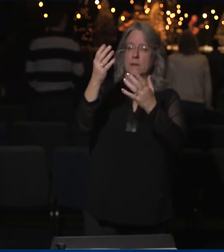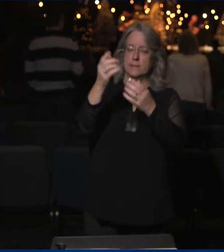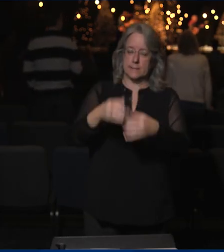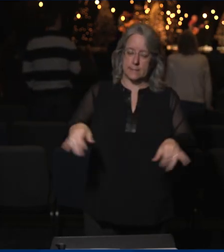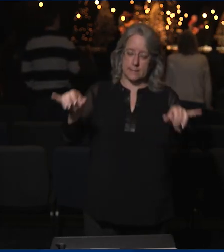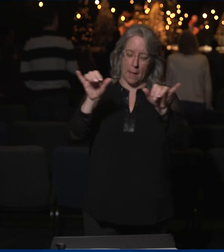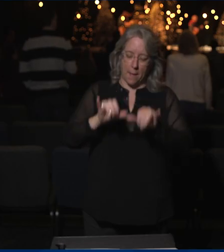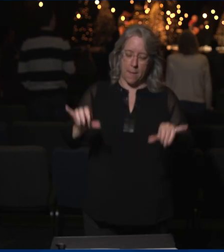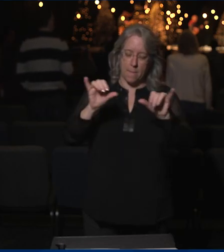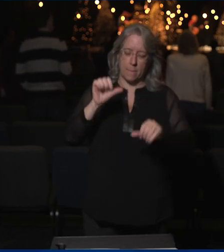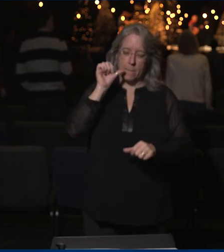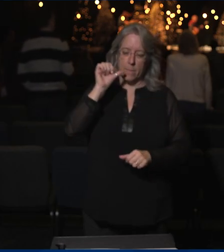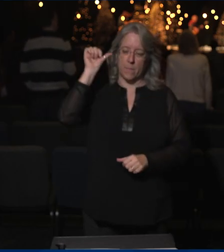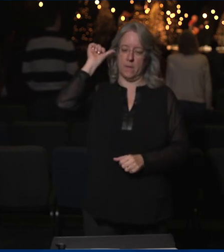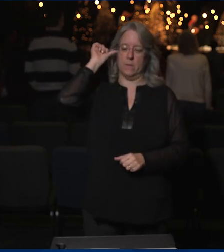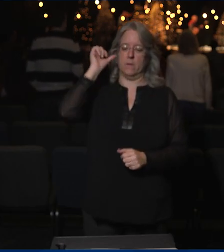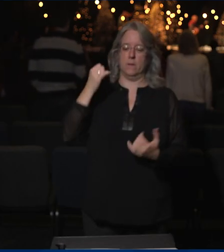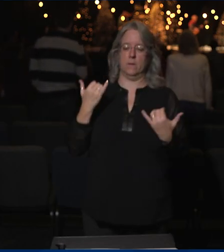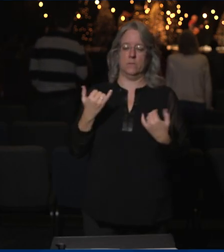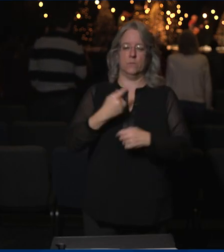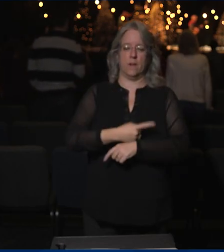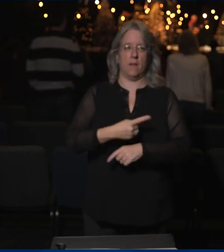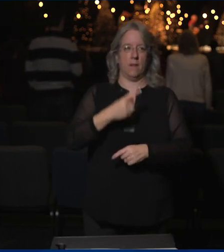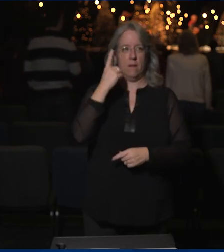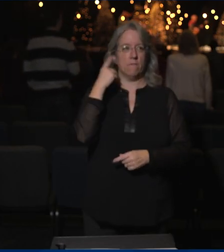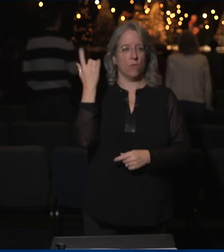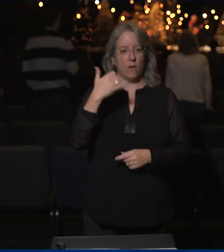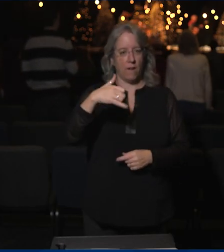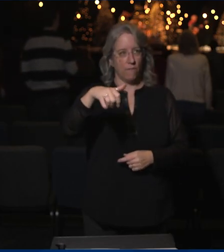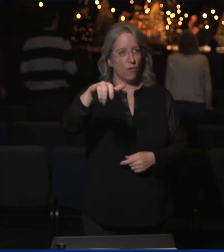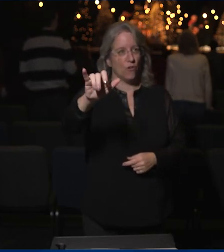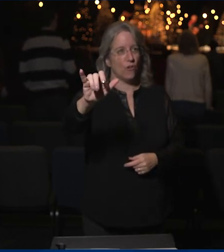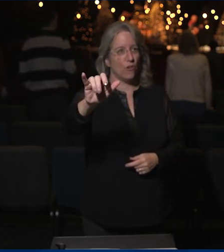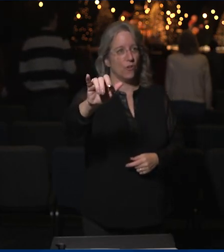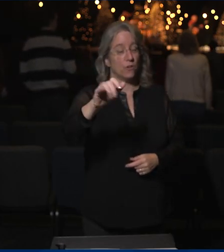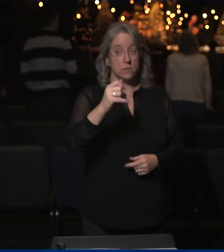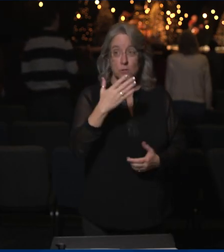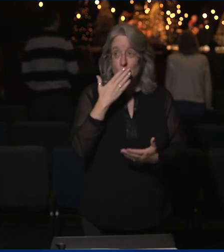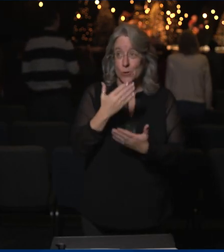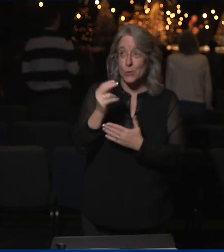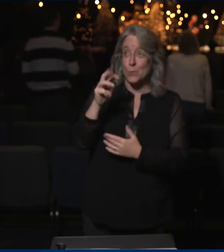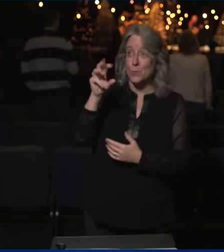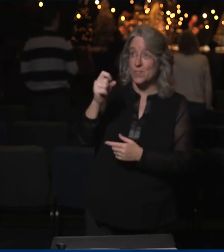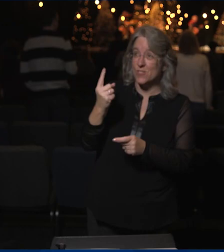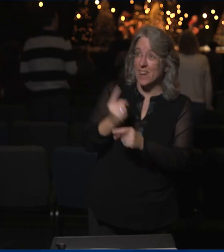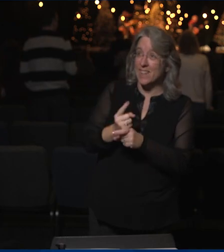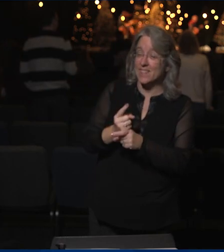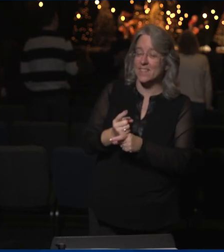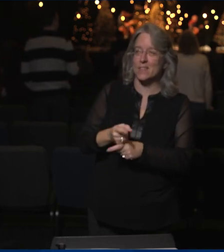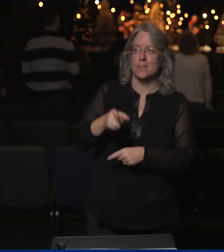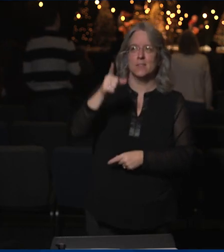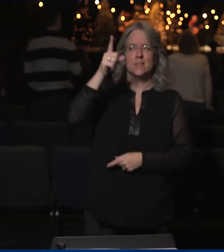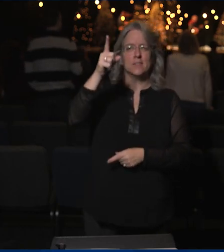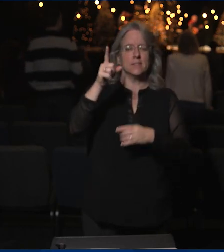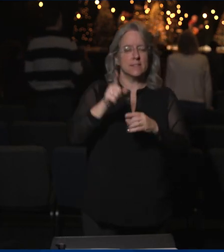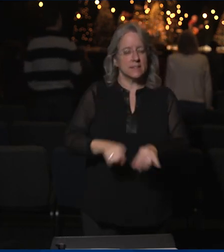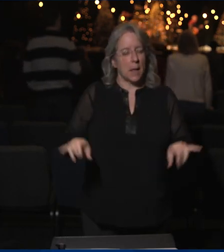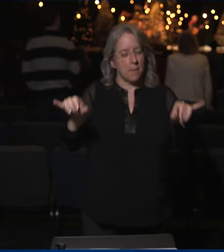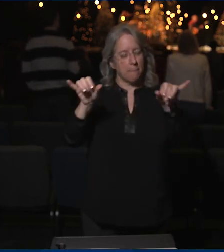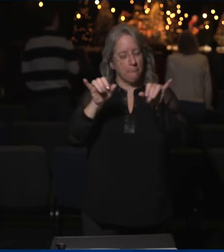yesterday, today, forever. That's good news today. It's the truth. You are the same